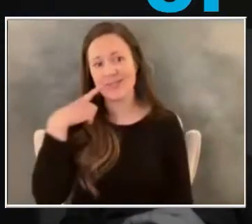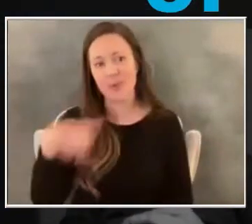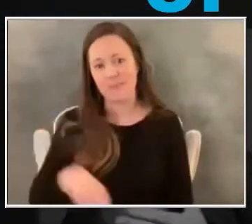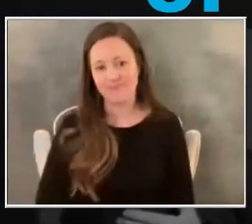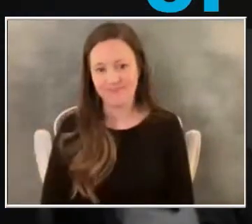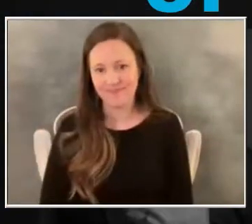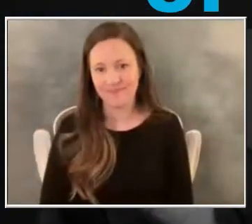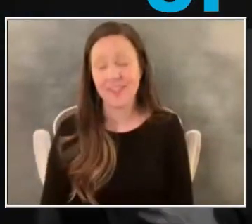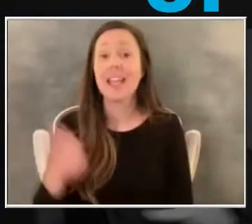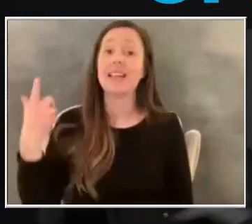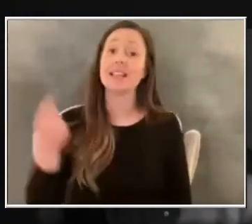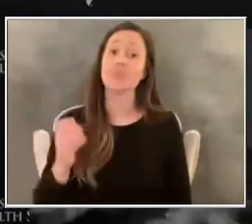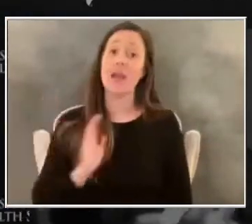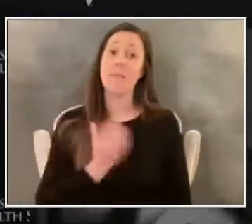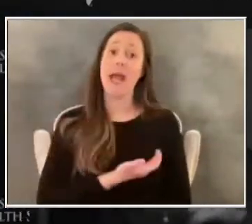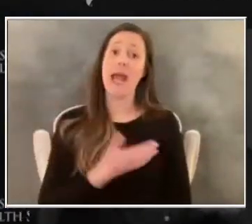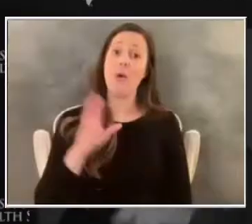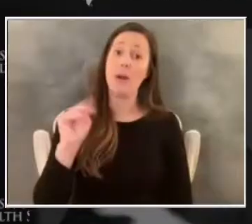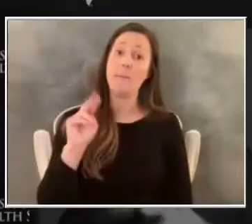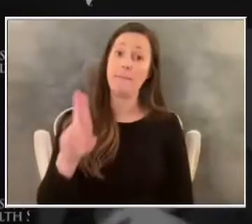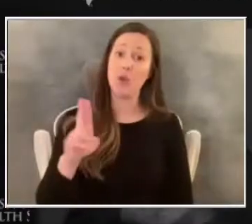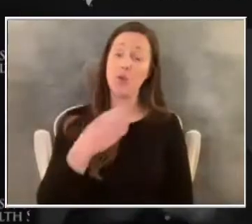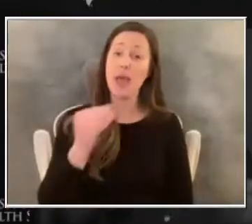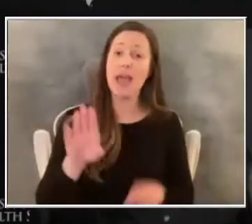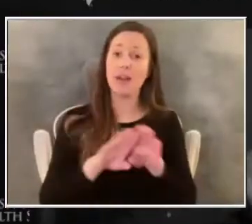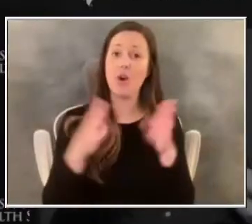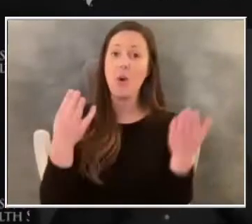Subscribe to our Morning Medical Update and Open